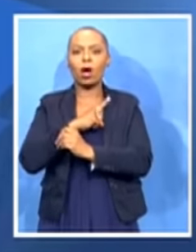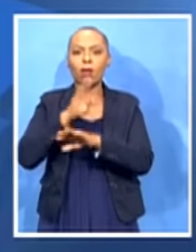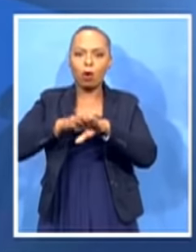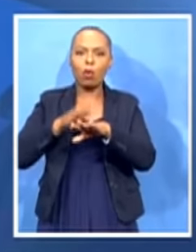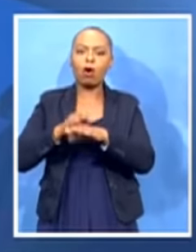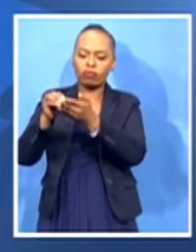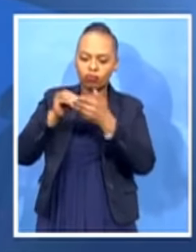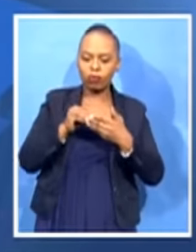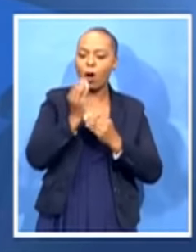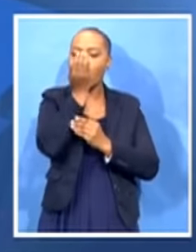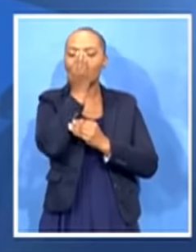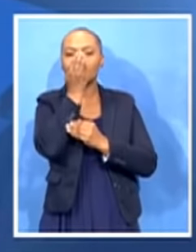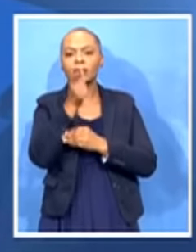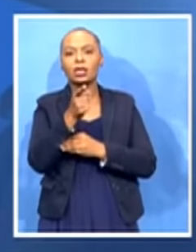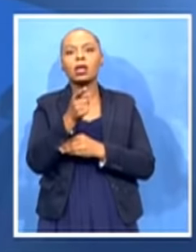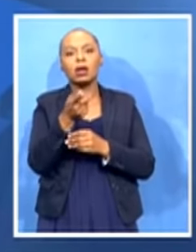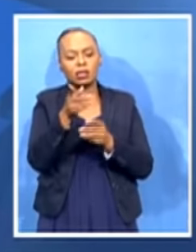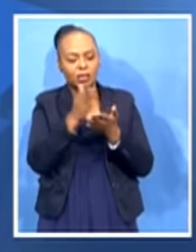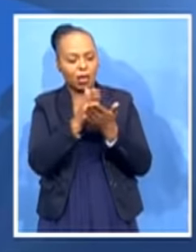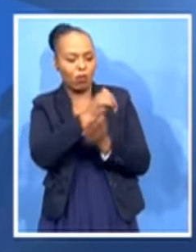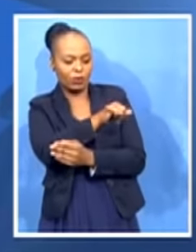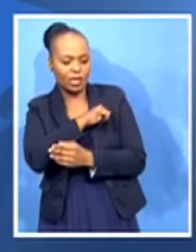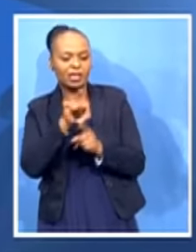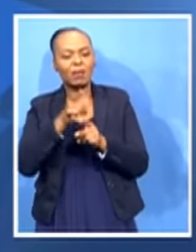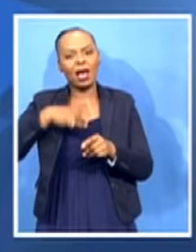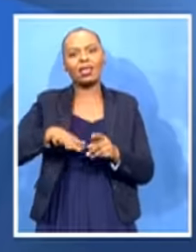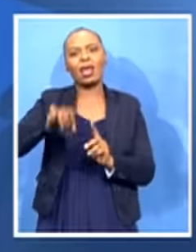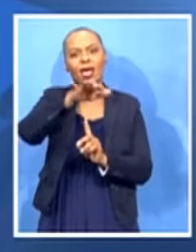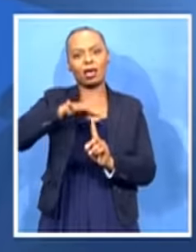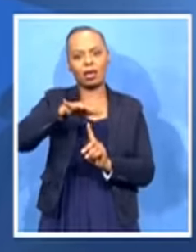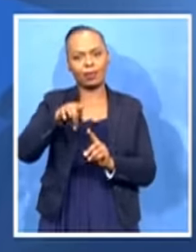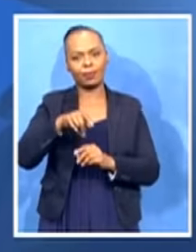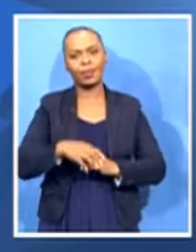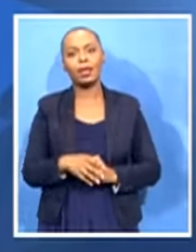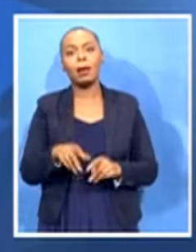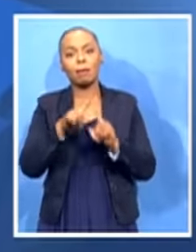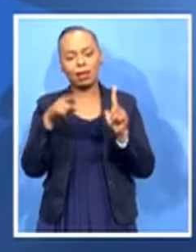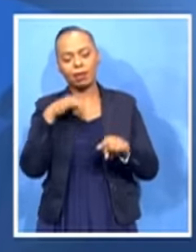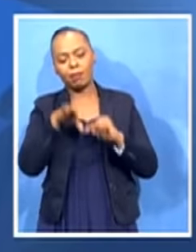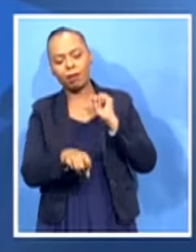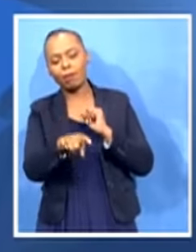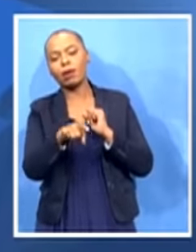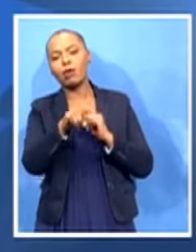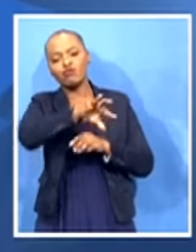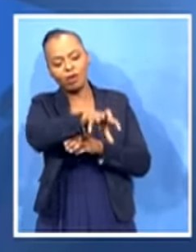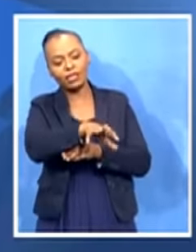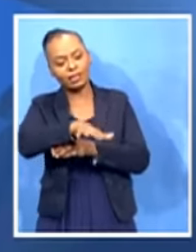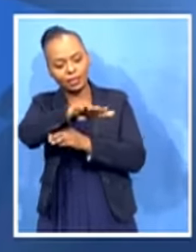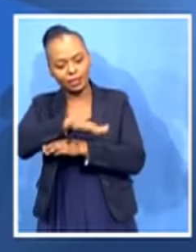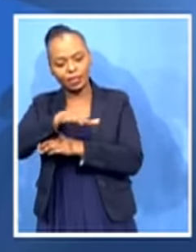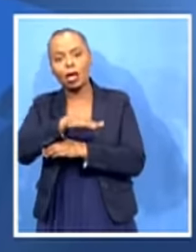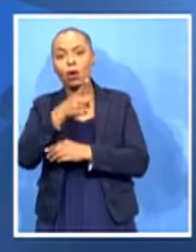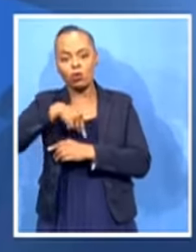hospitals and other areas. But we also have cylinders that are all over the province, which we are moving all over. The only challenge is that we